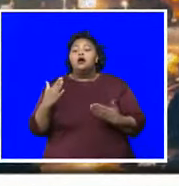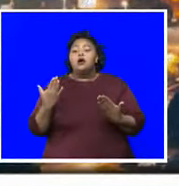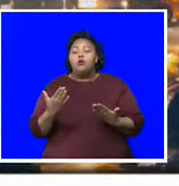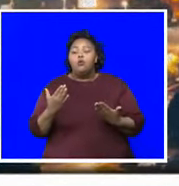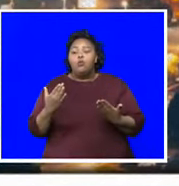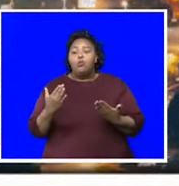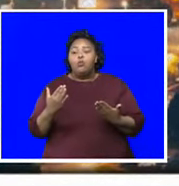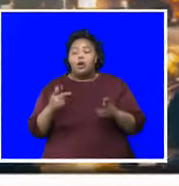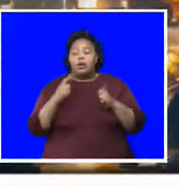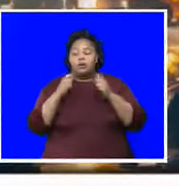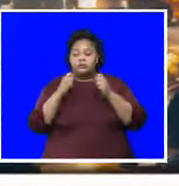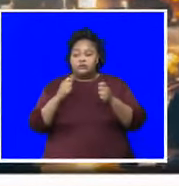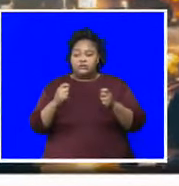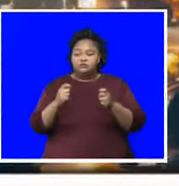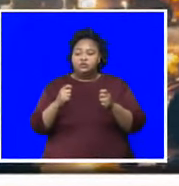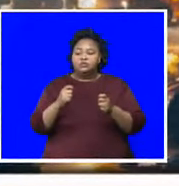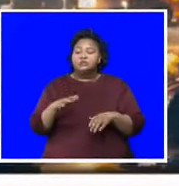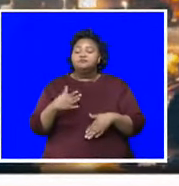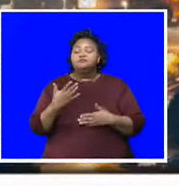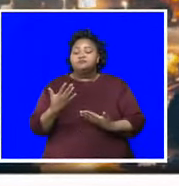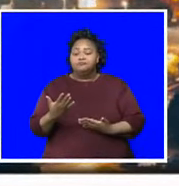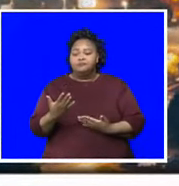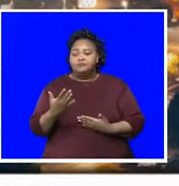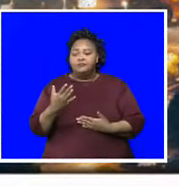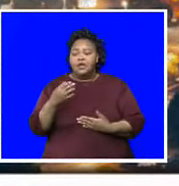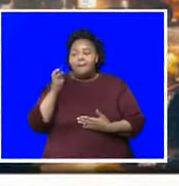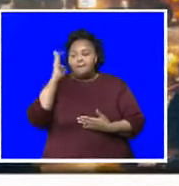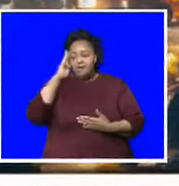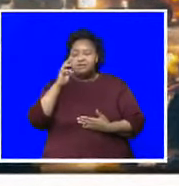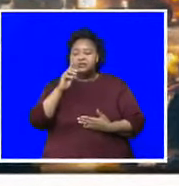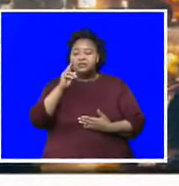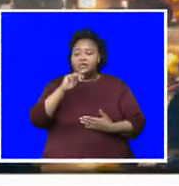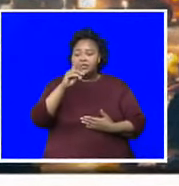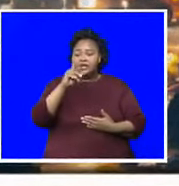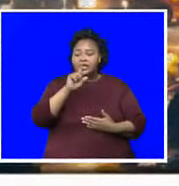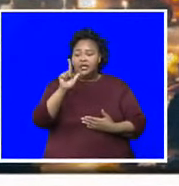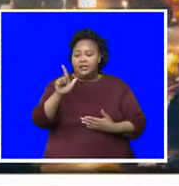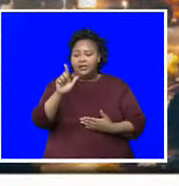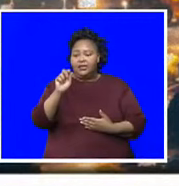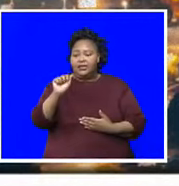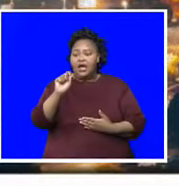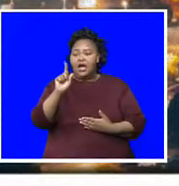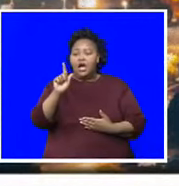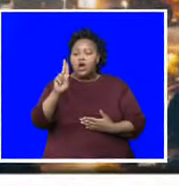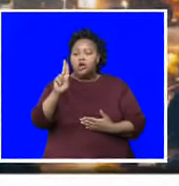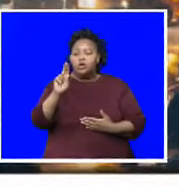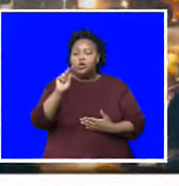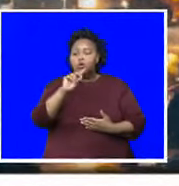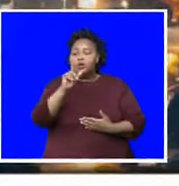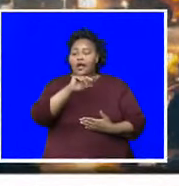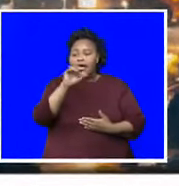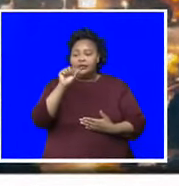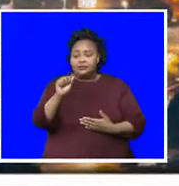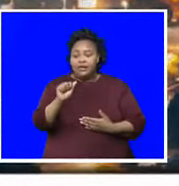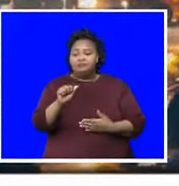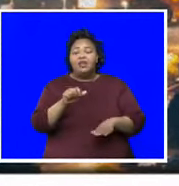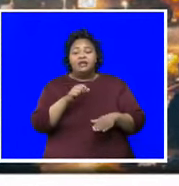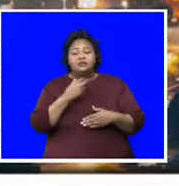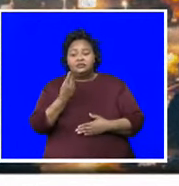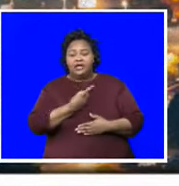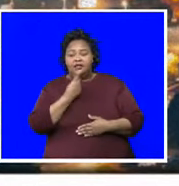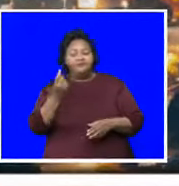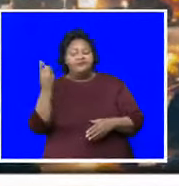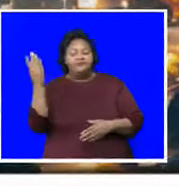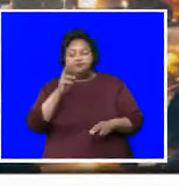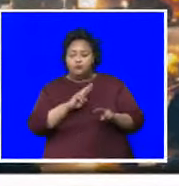at Eswatini, the Minister of Finance, Neil Riggenberg, says that this initiative will enable ease of doing business in the country and has done to